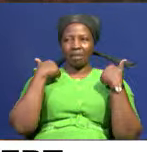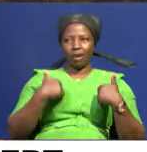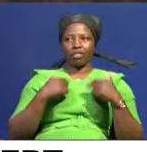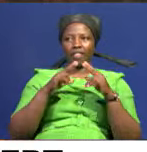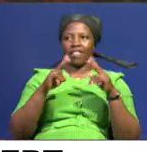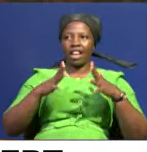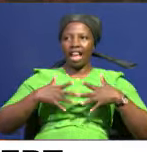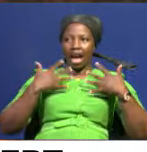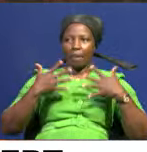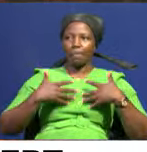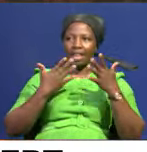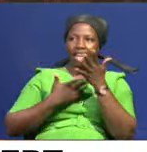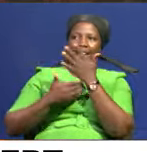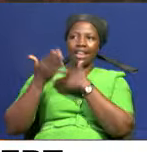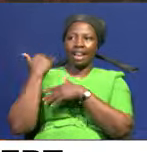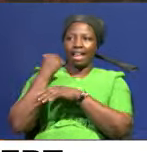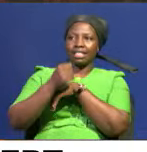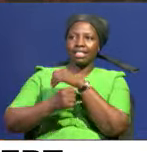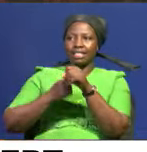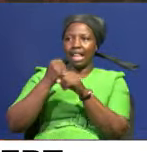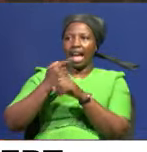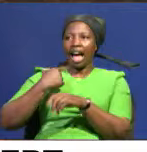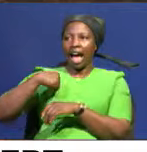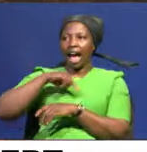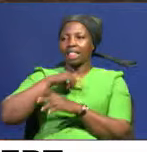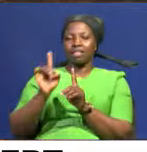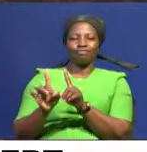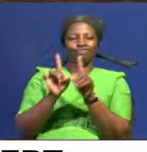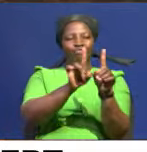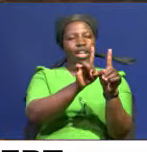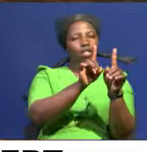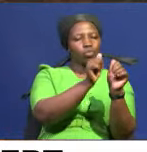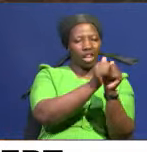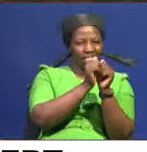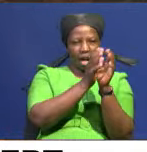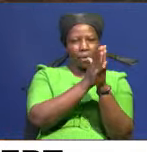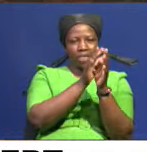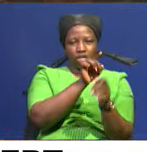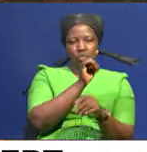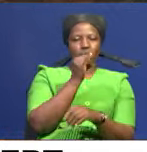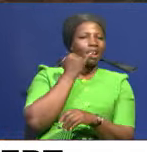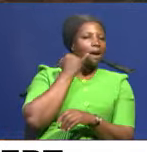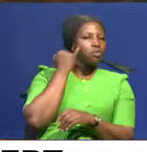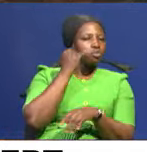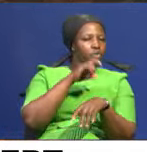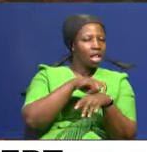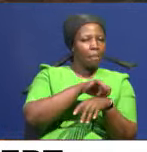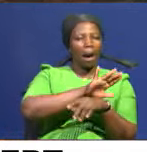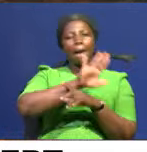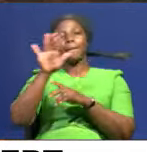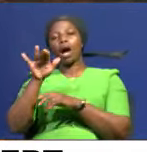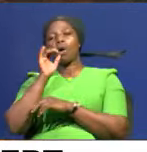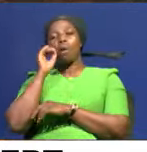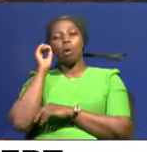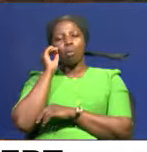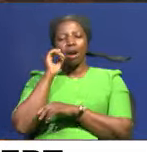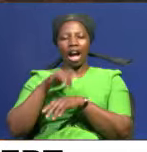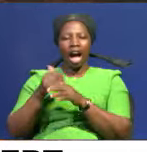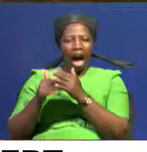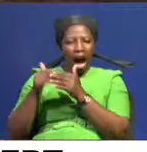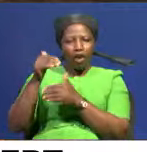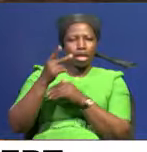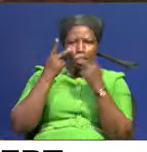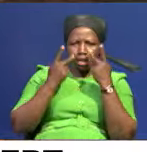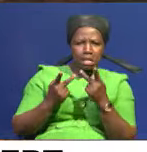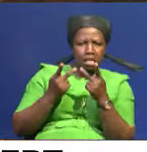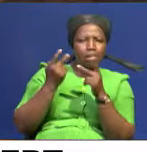Last year, while with you in Nakuru, when I went home, after seeing the performances, I was very calm